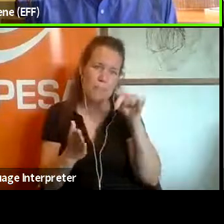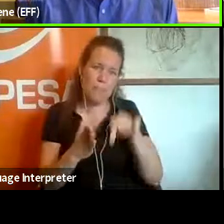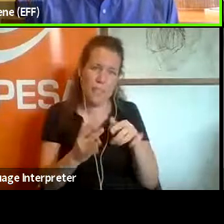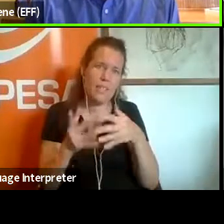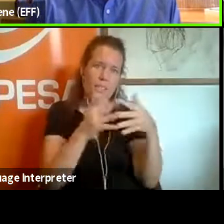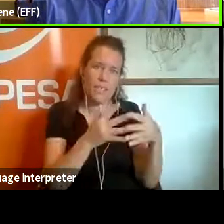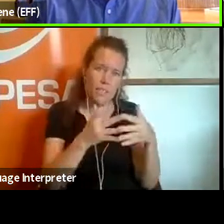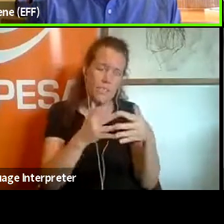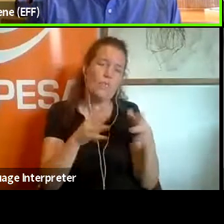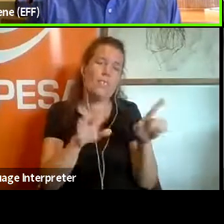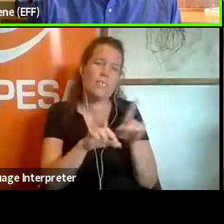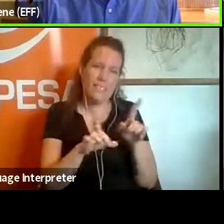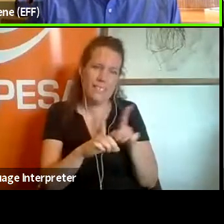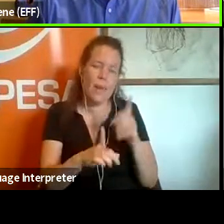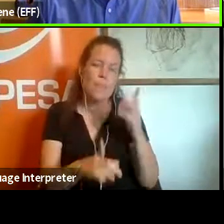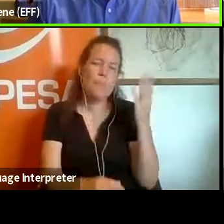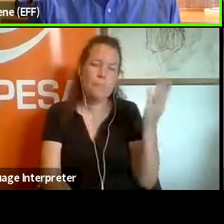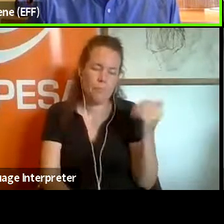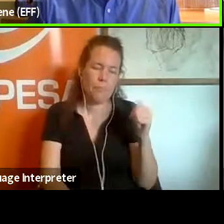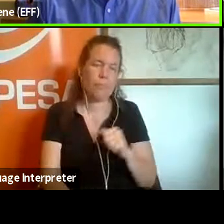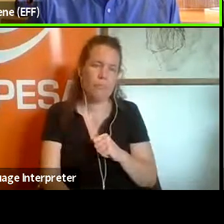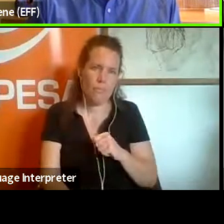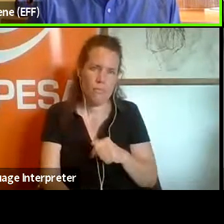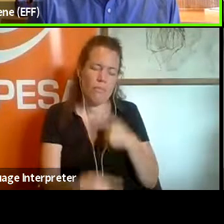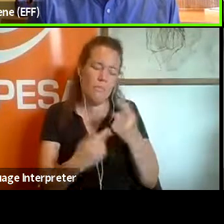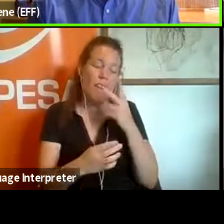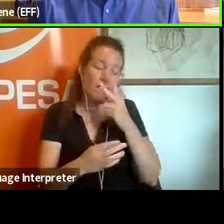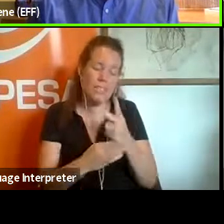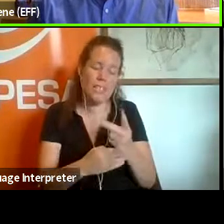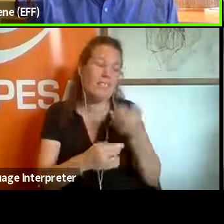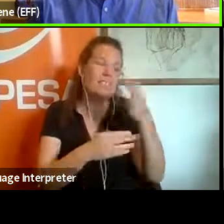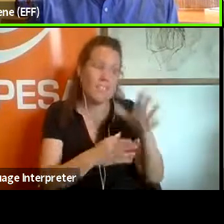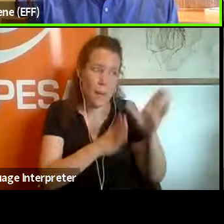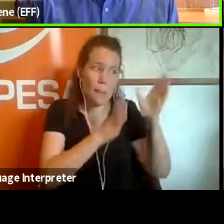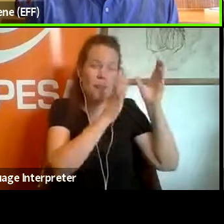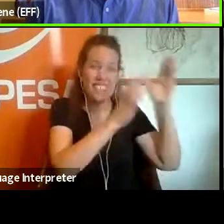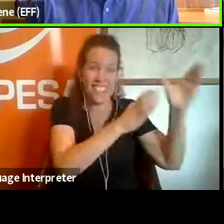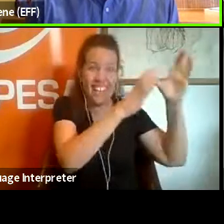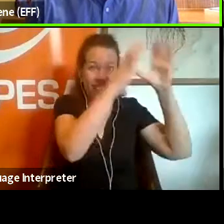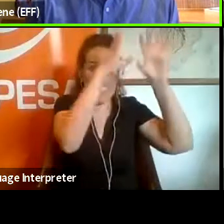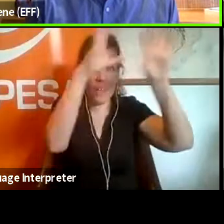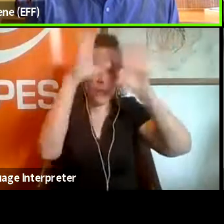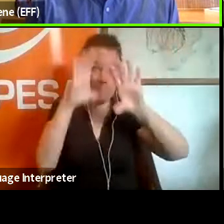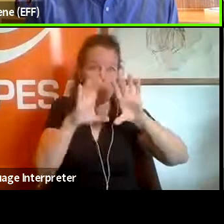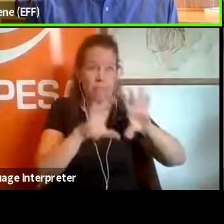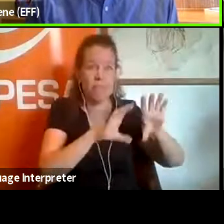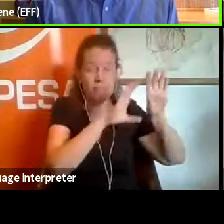I can tell you that we've seen efforts by a few states to impose